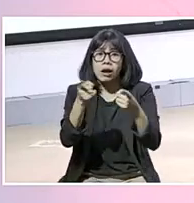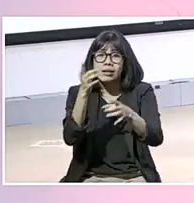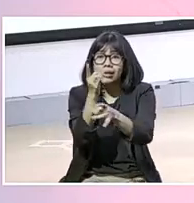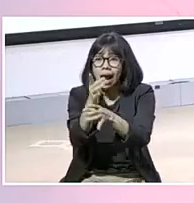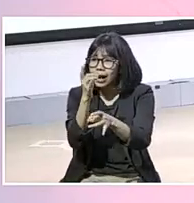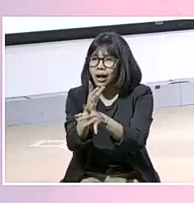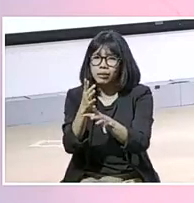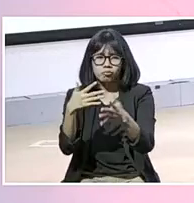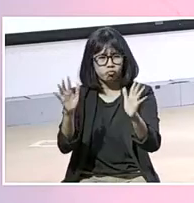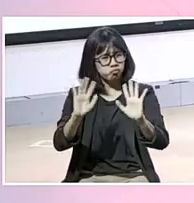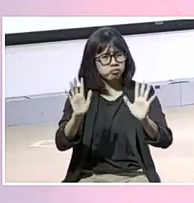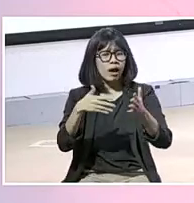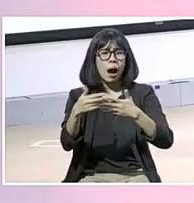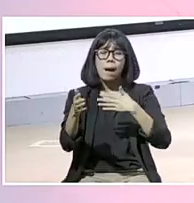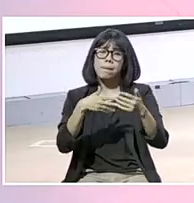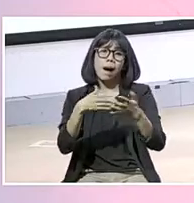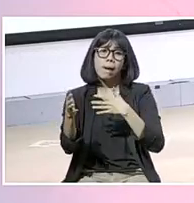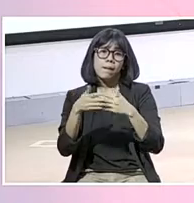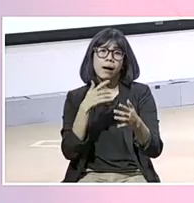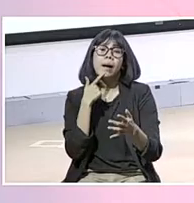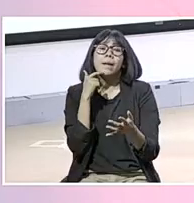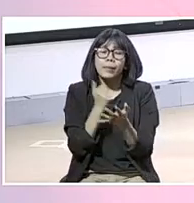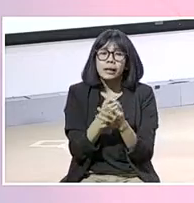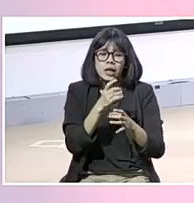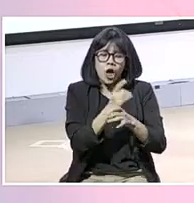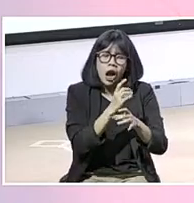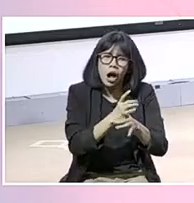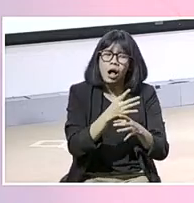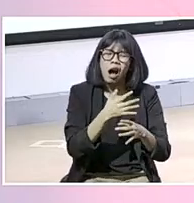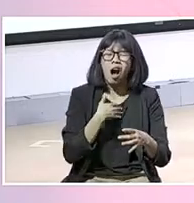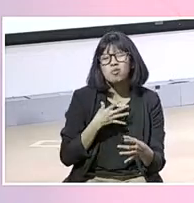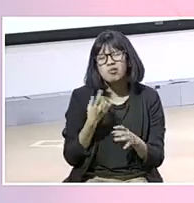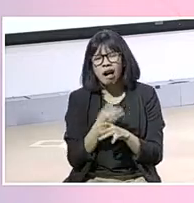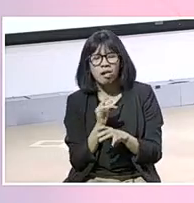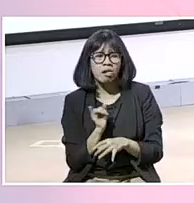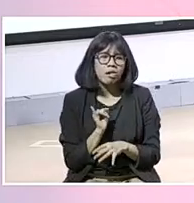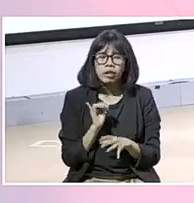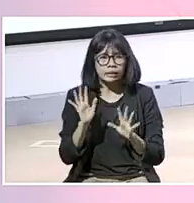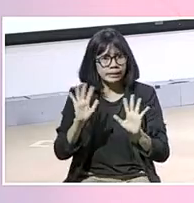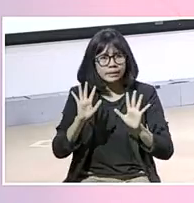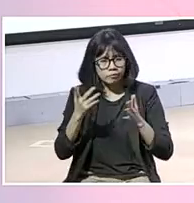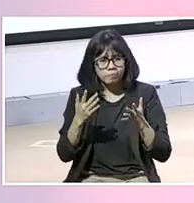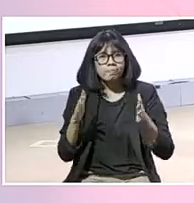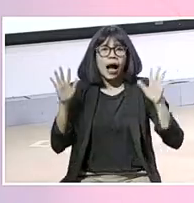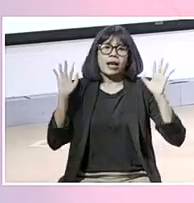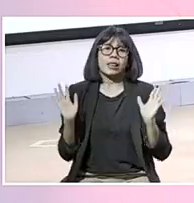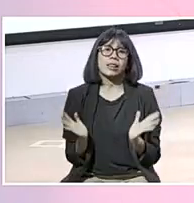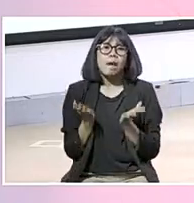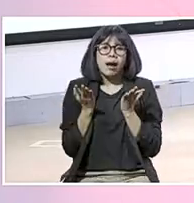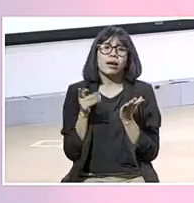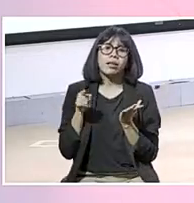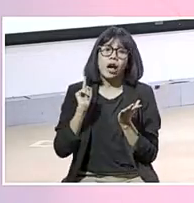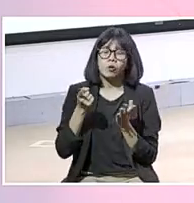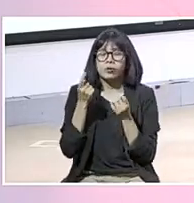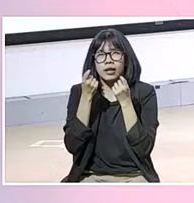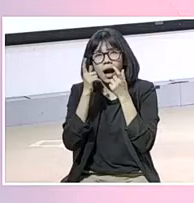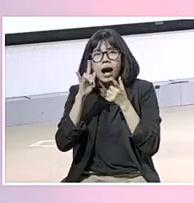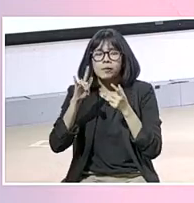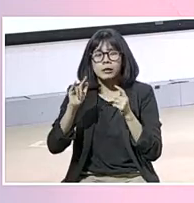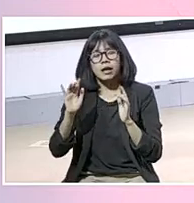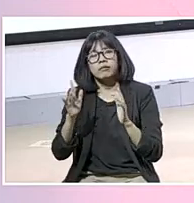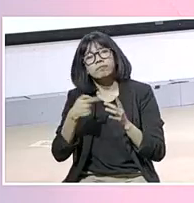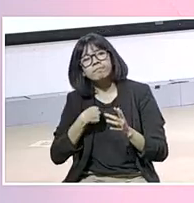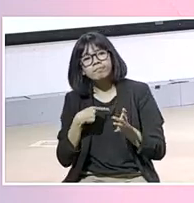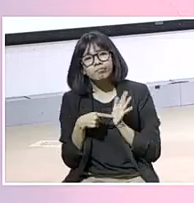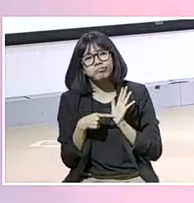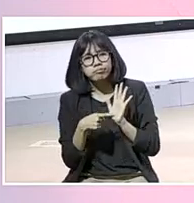figure out, how can I succeed? You know, because you are going to fail a lot. So it's always like coming back and saying,